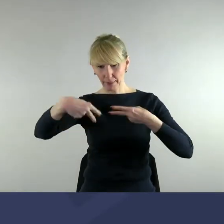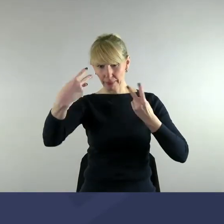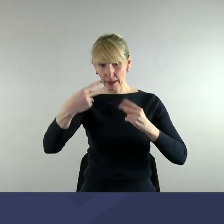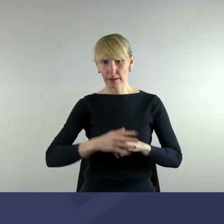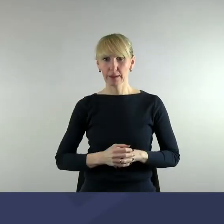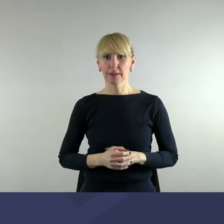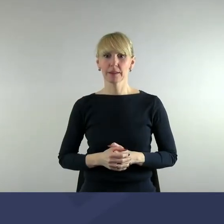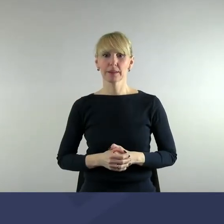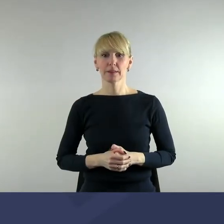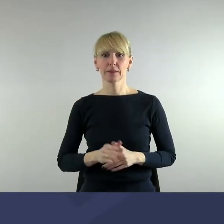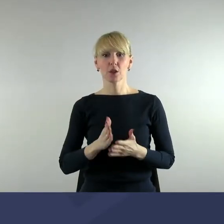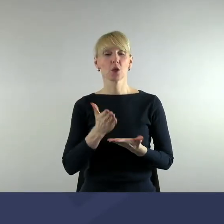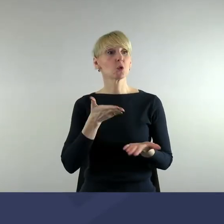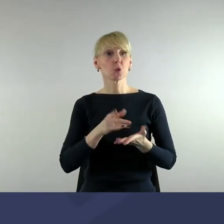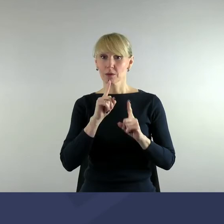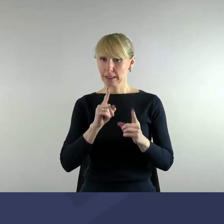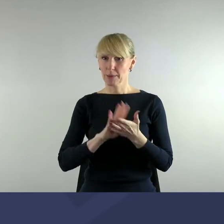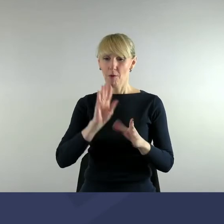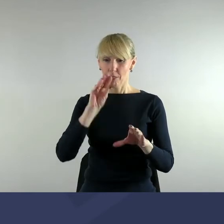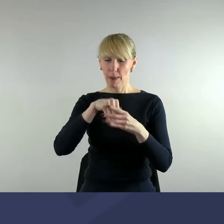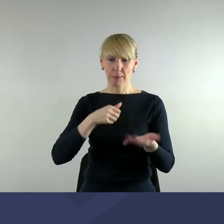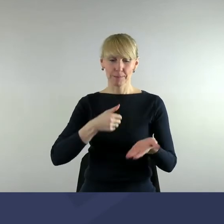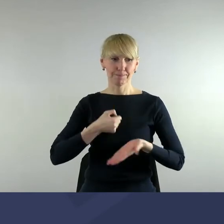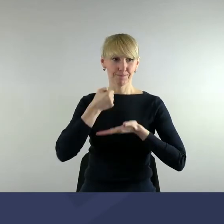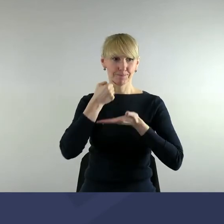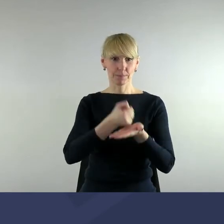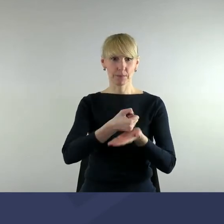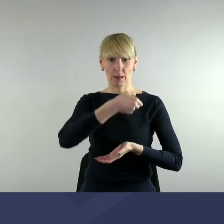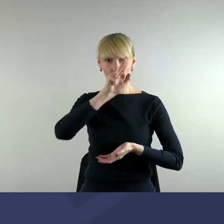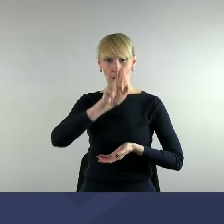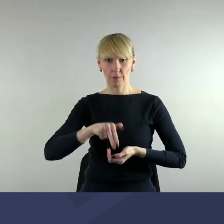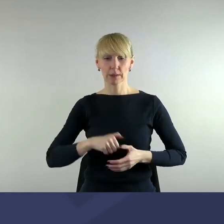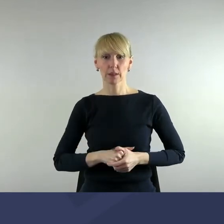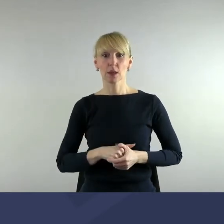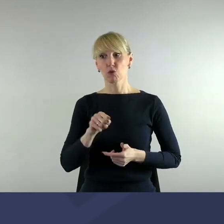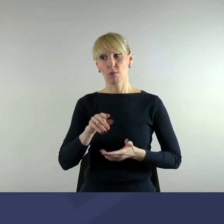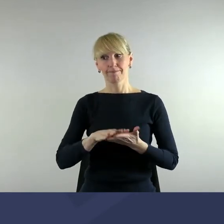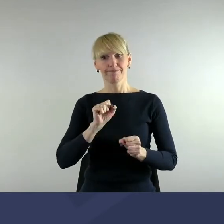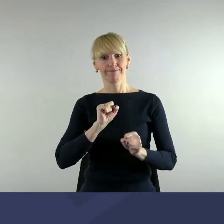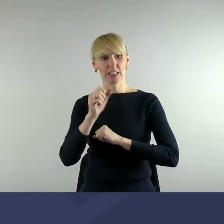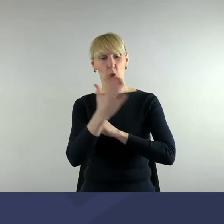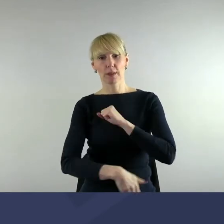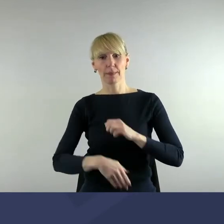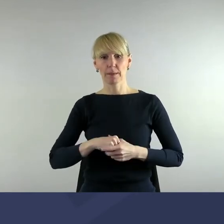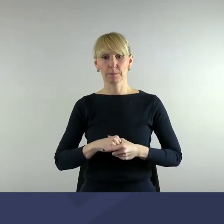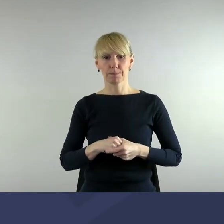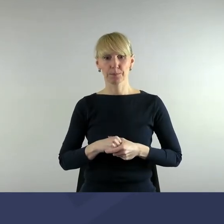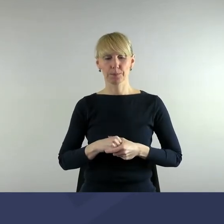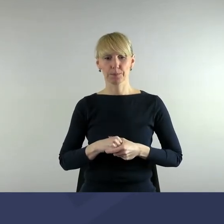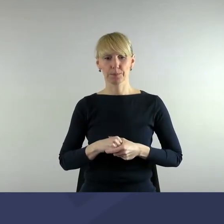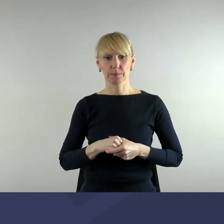have organized within the framework of the Norwegian funds. This is the last of them.